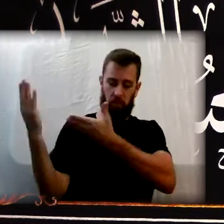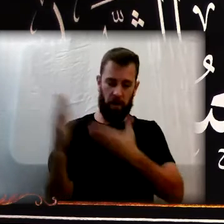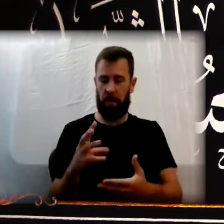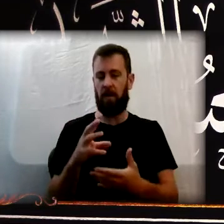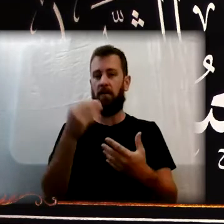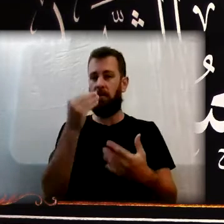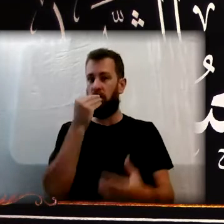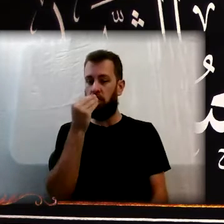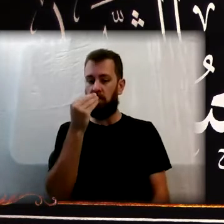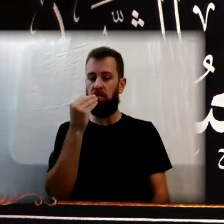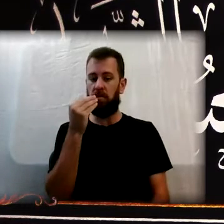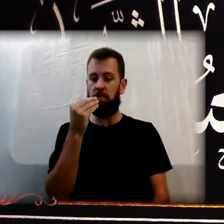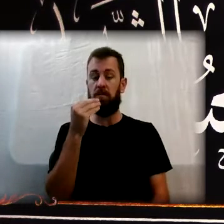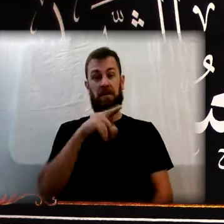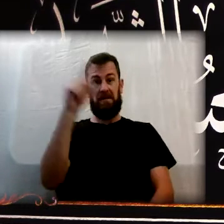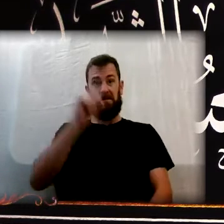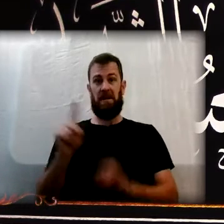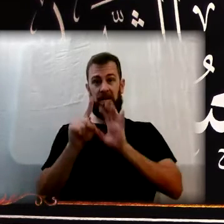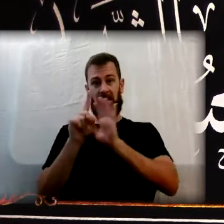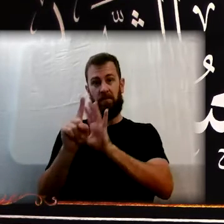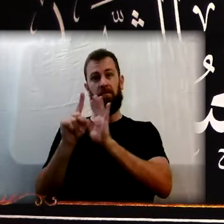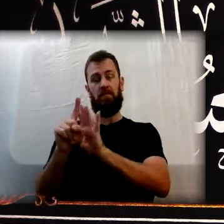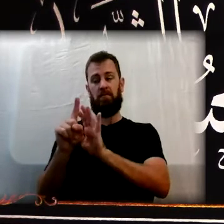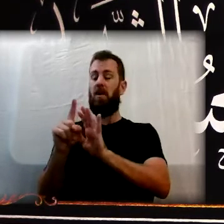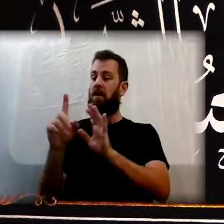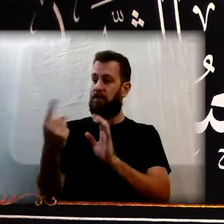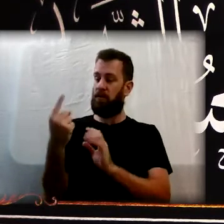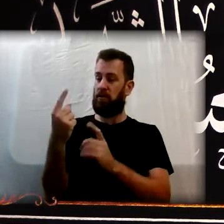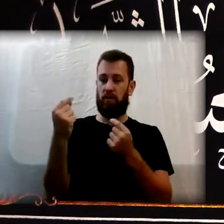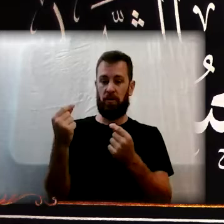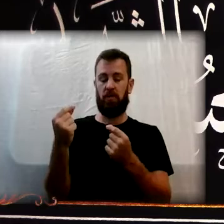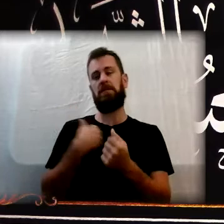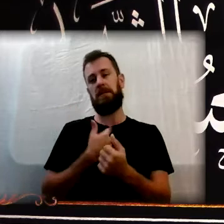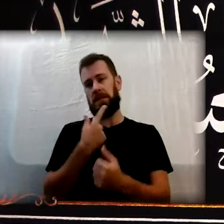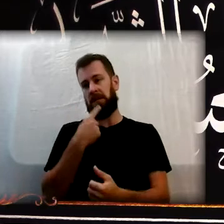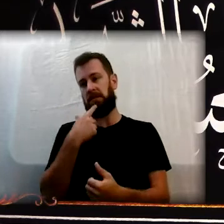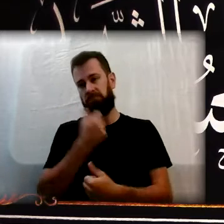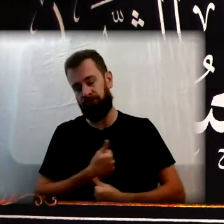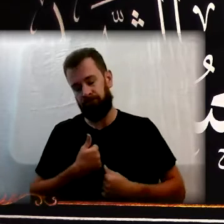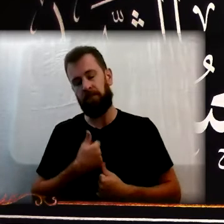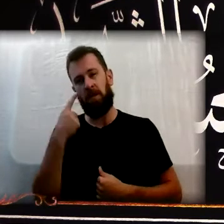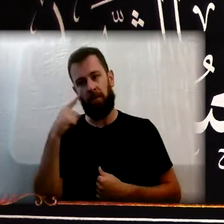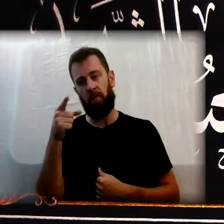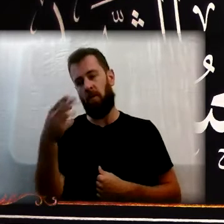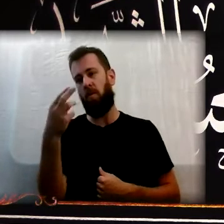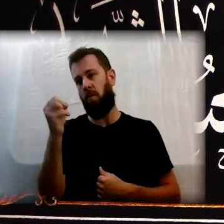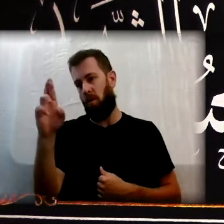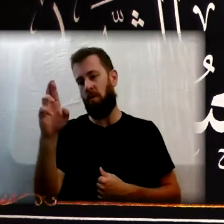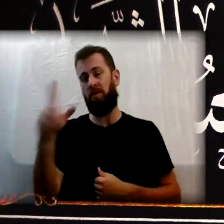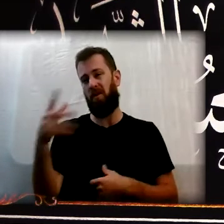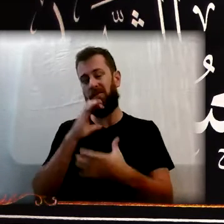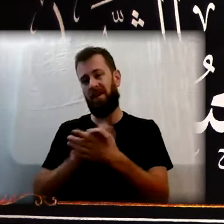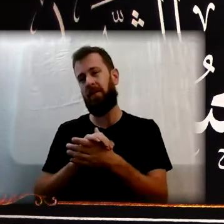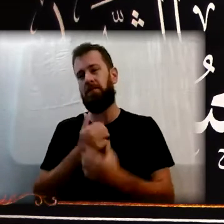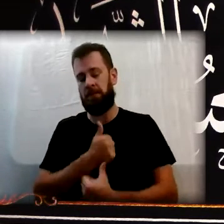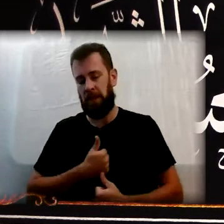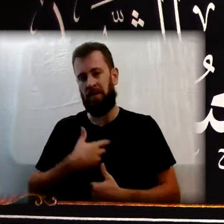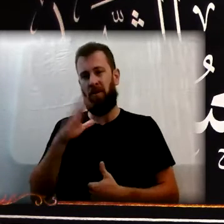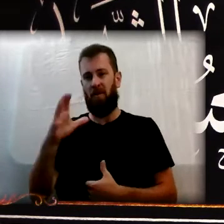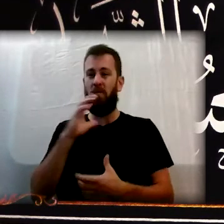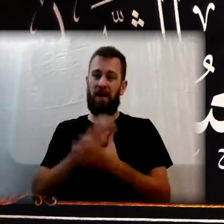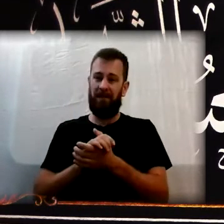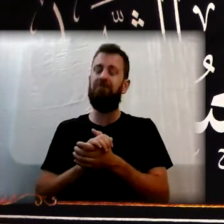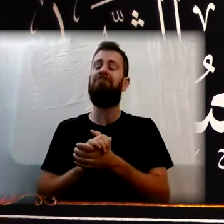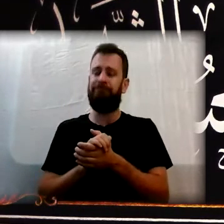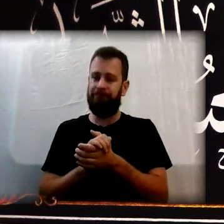food. Zainab alayha salam first gives her condolences to the wife of Hur. O wife of